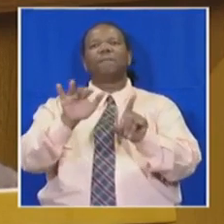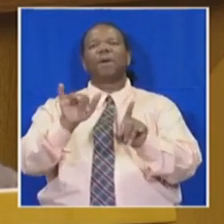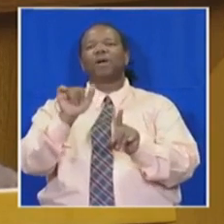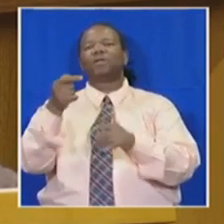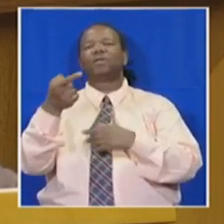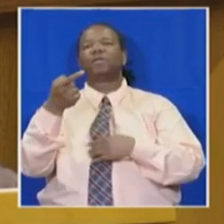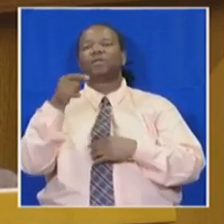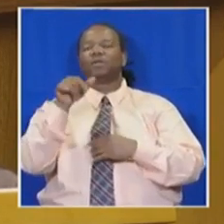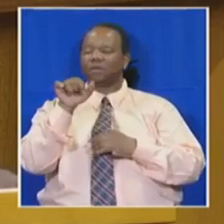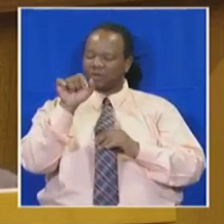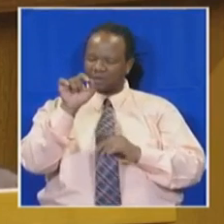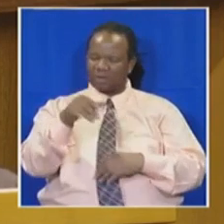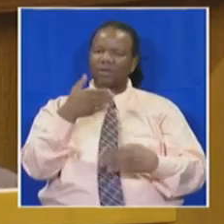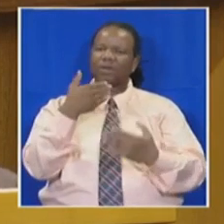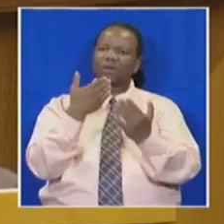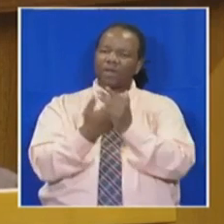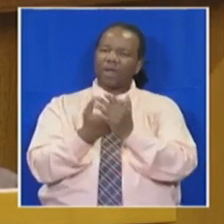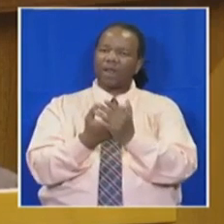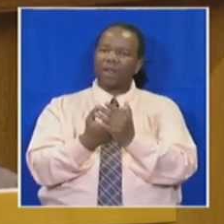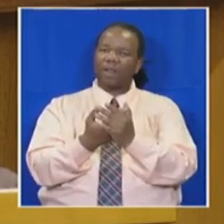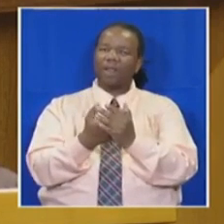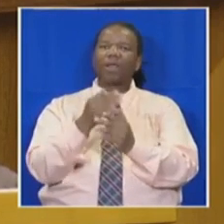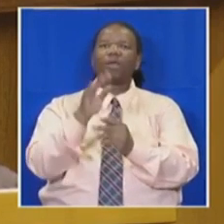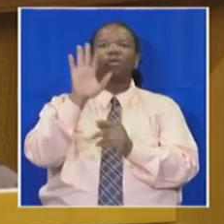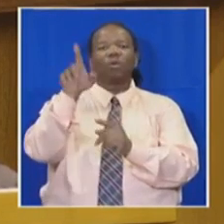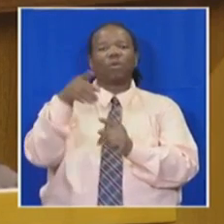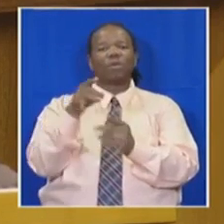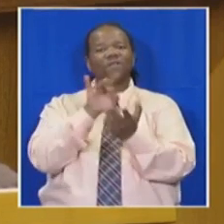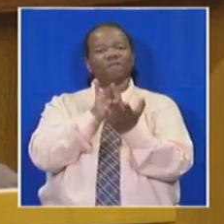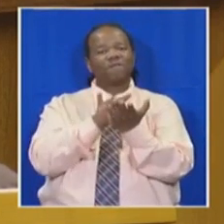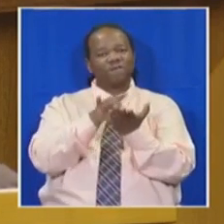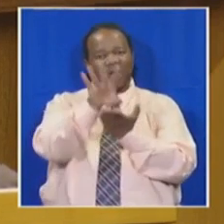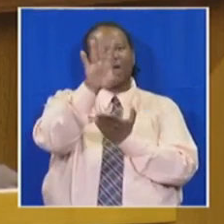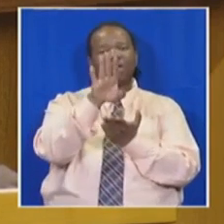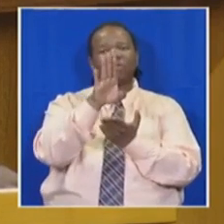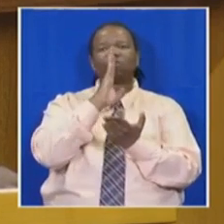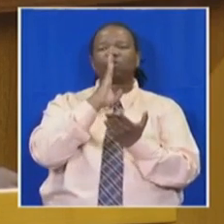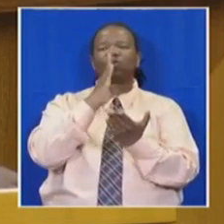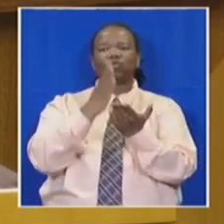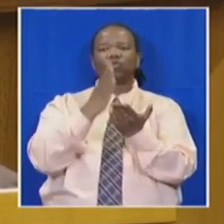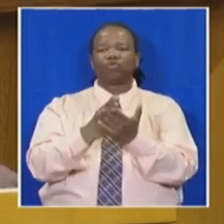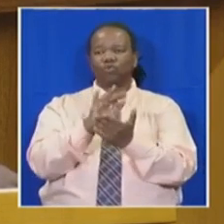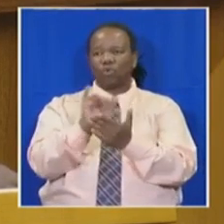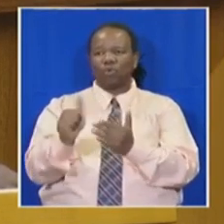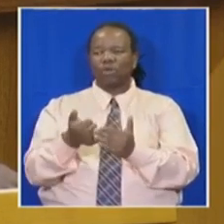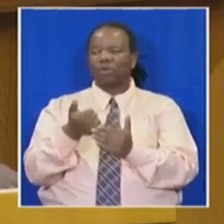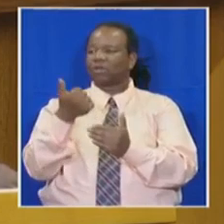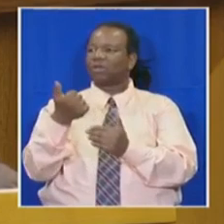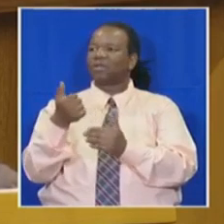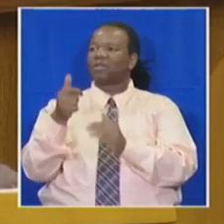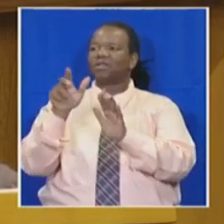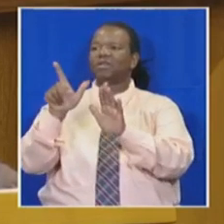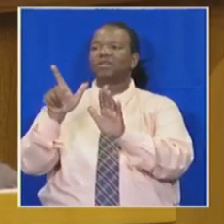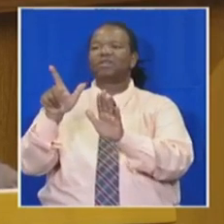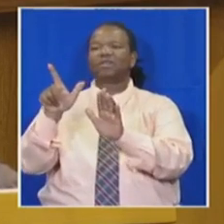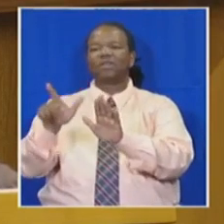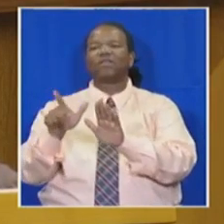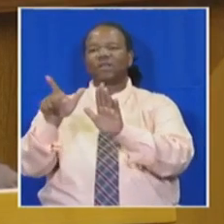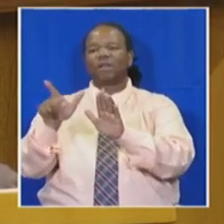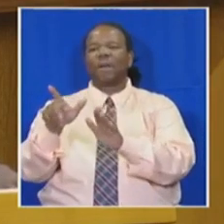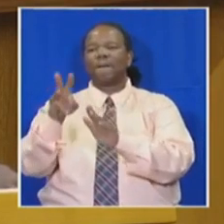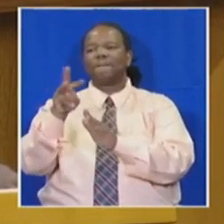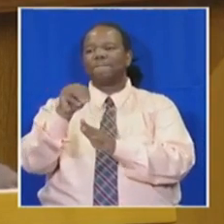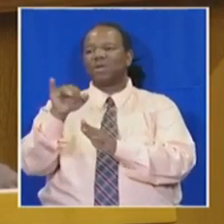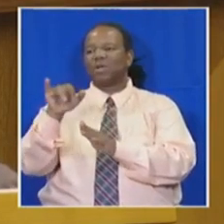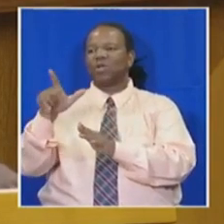your cabinet to ensure that 17 million people are protected. And for the sake of the people of